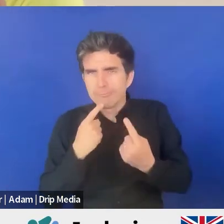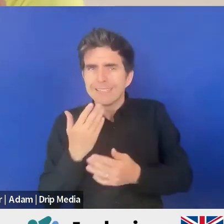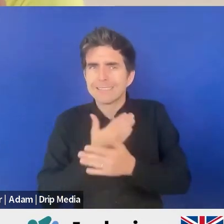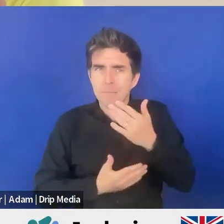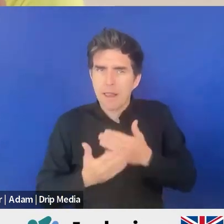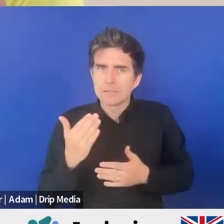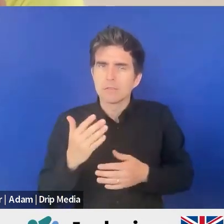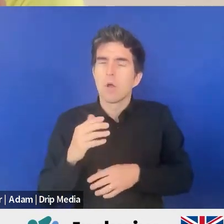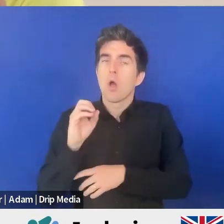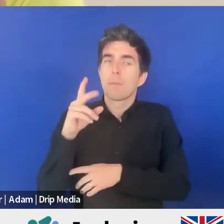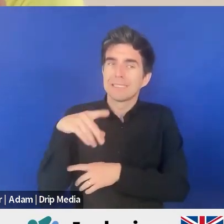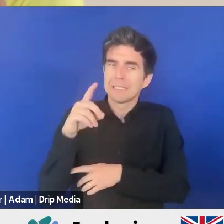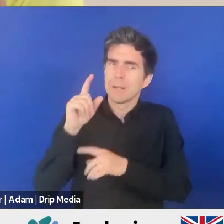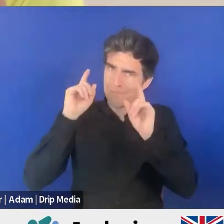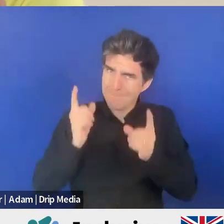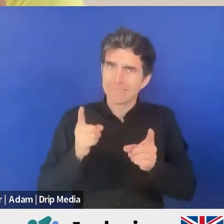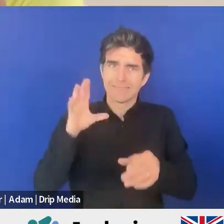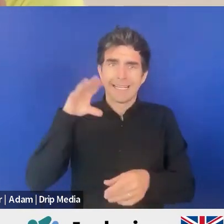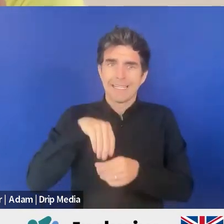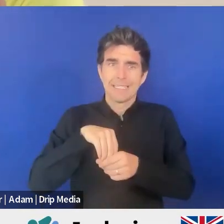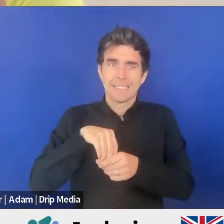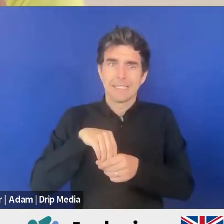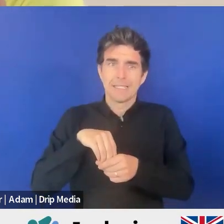only as a participants.